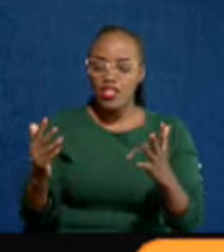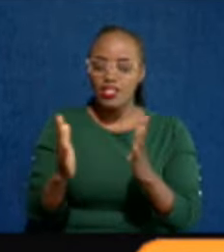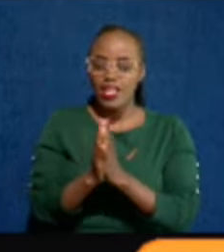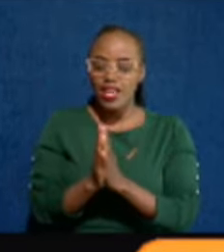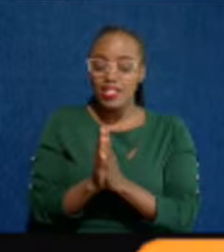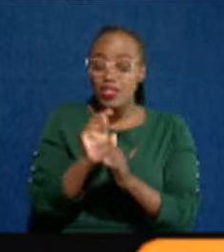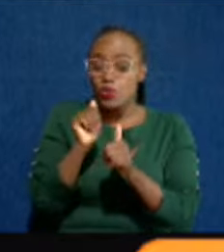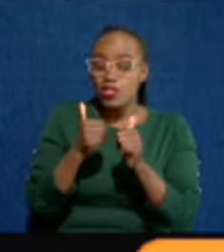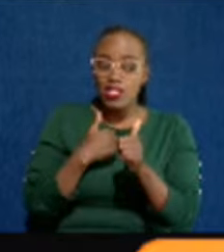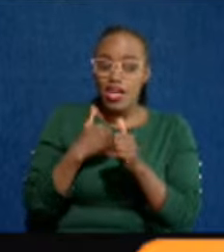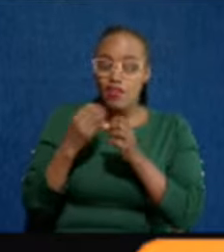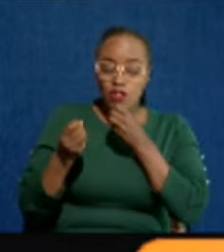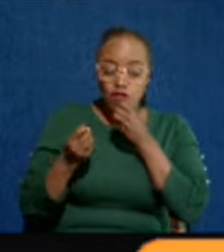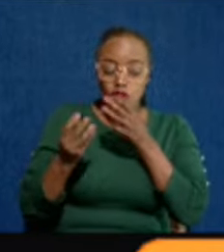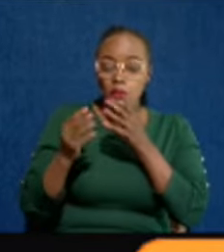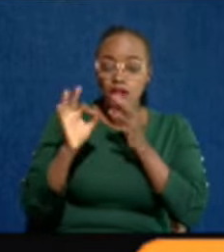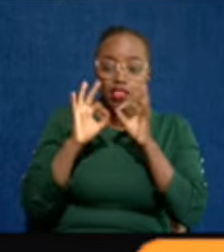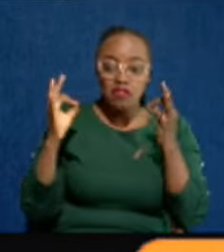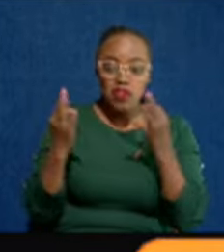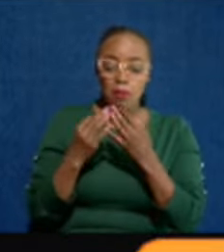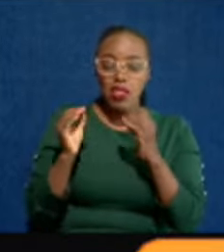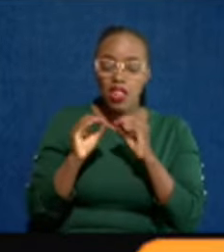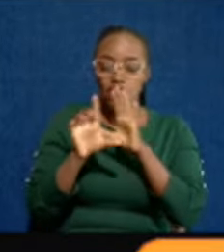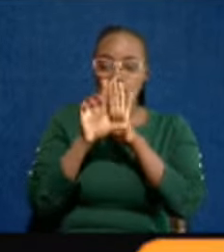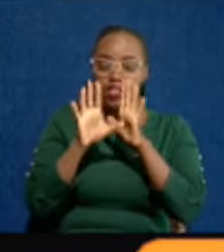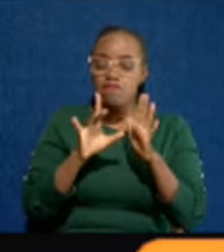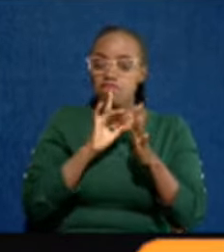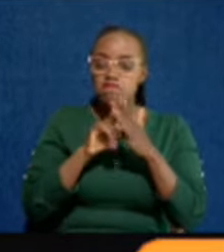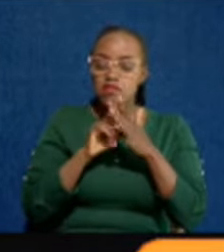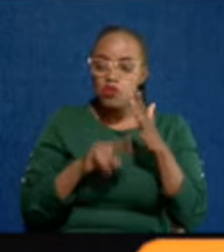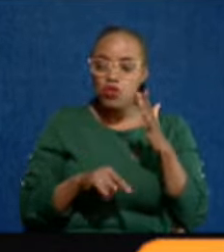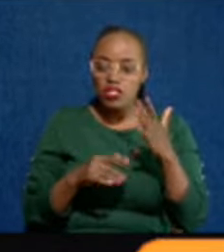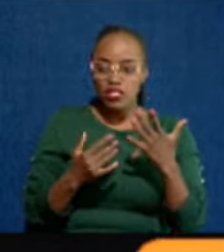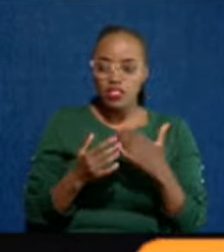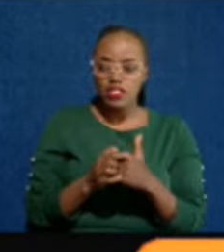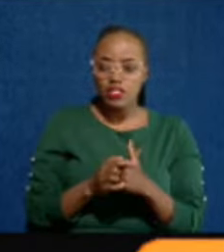they have not disclosed to the family. According to the lawyer, they are saying that.